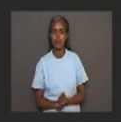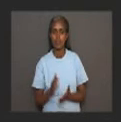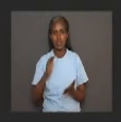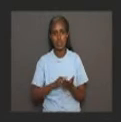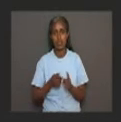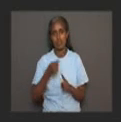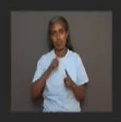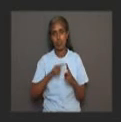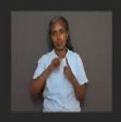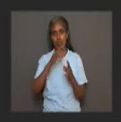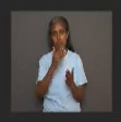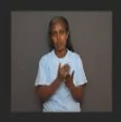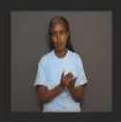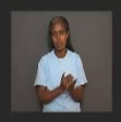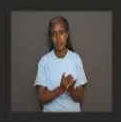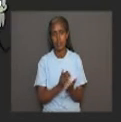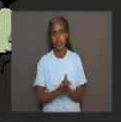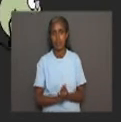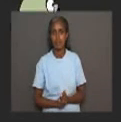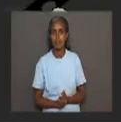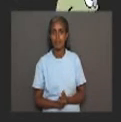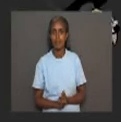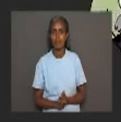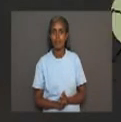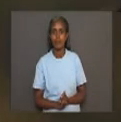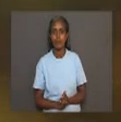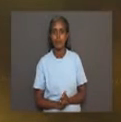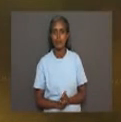Let's get back to our lesson.